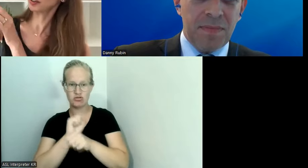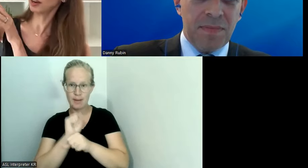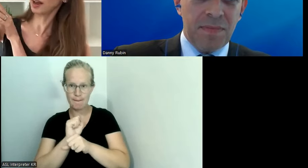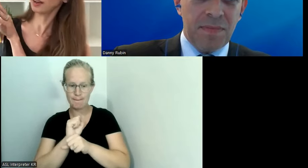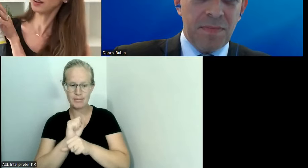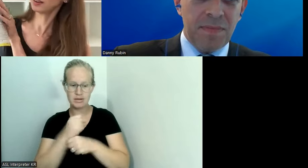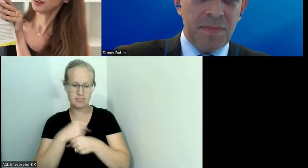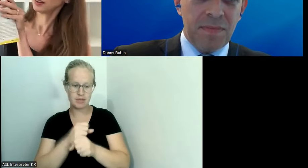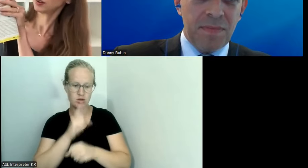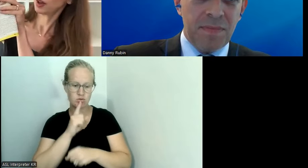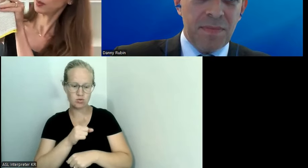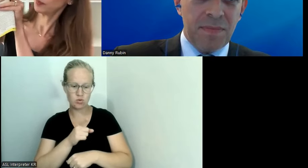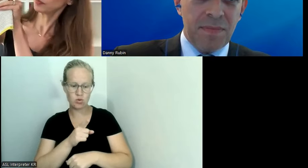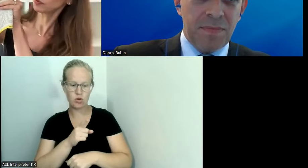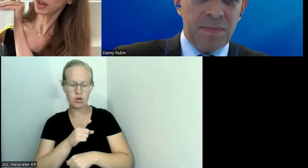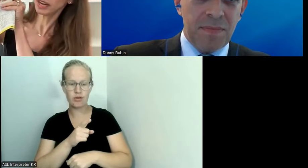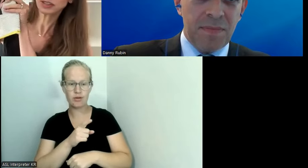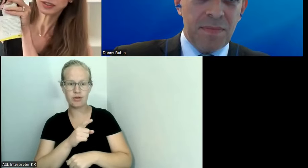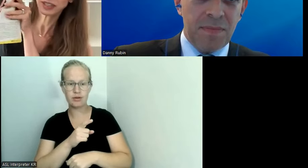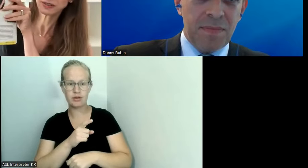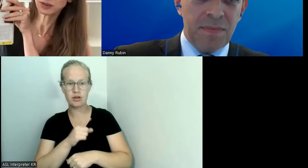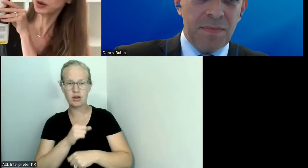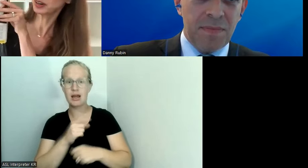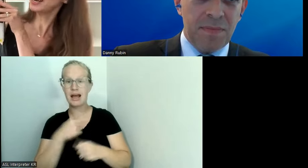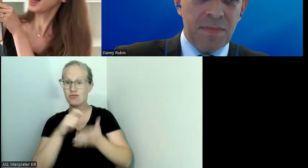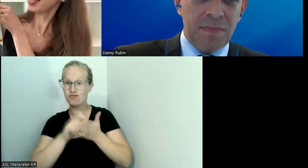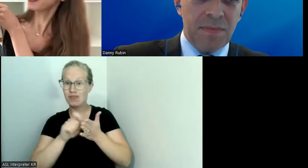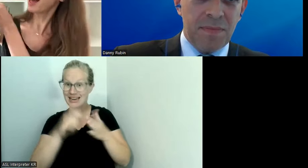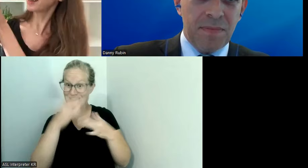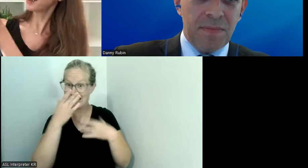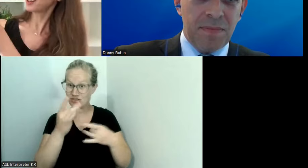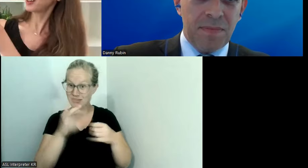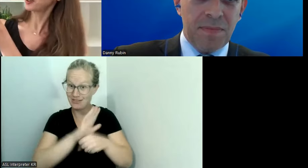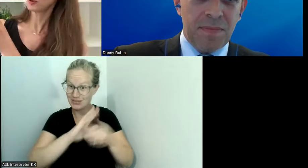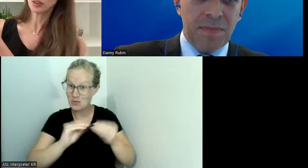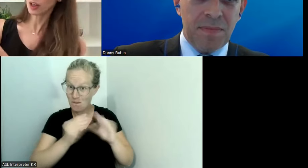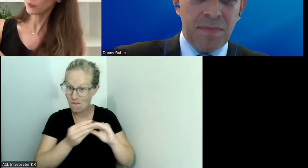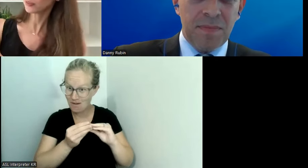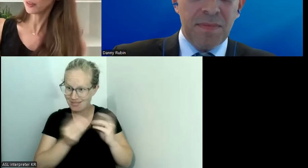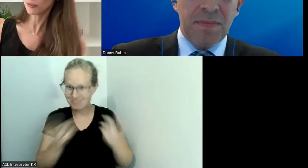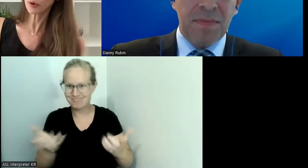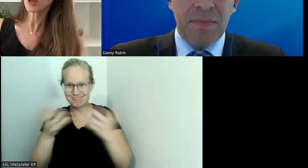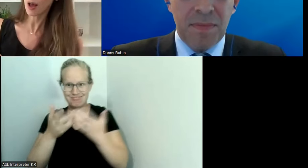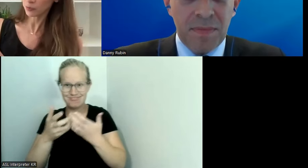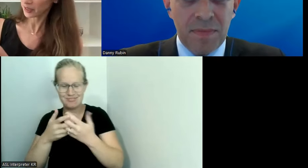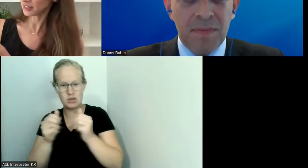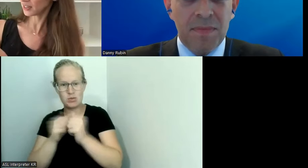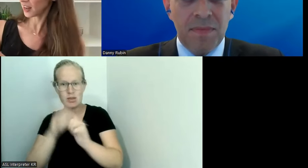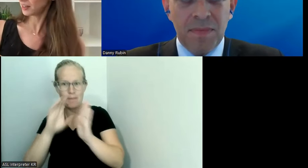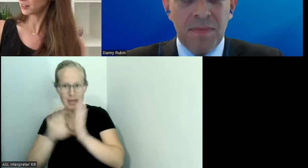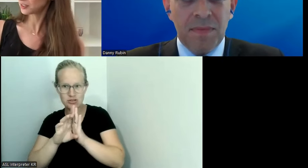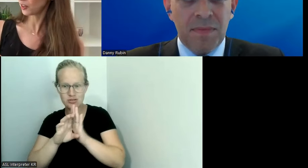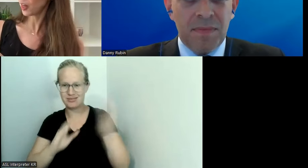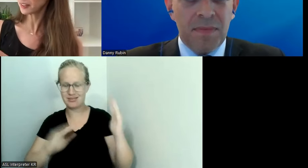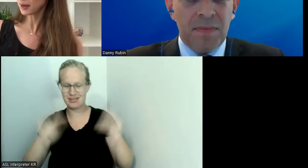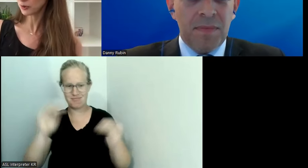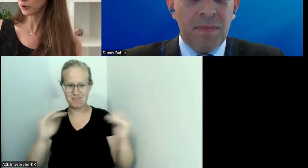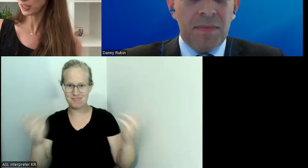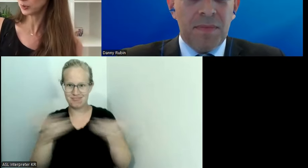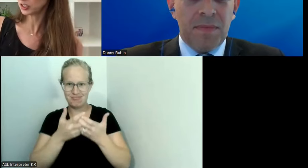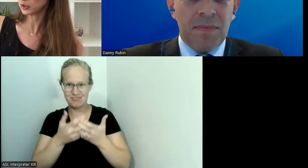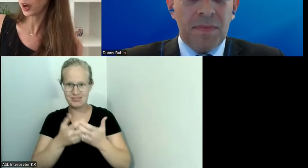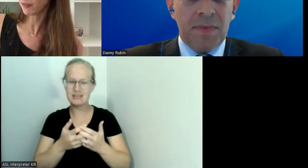make sure that I, um, write an interesting enough story that, uh, goes along with, and the photos compliment it. And a